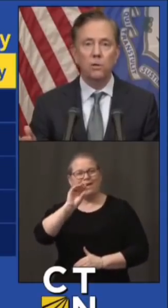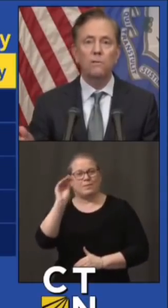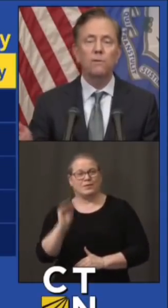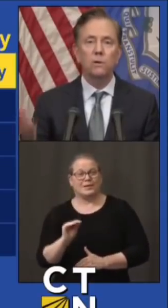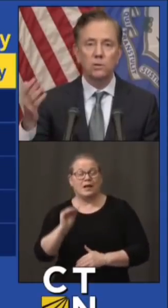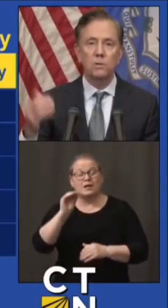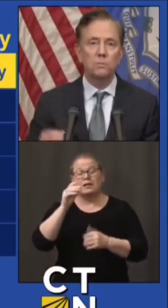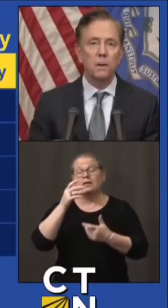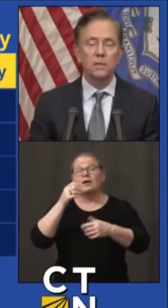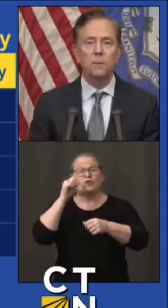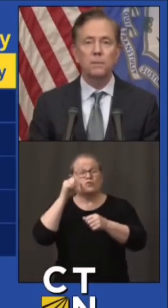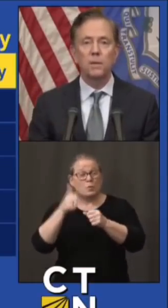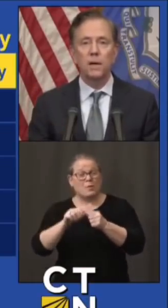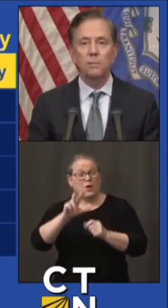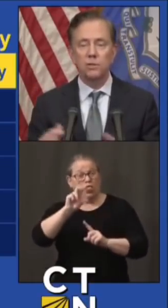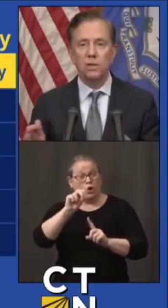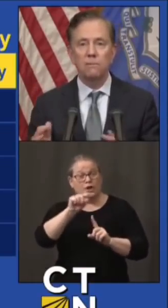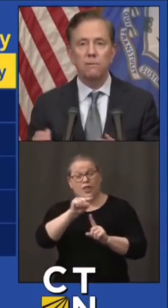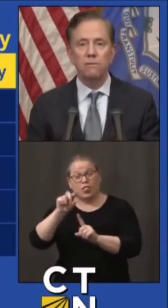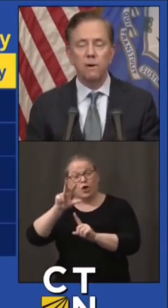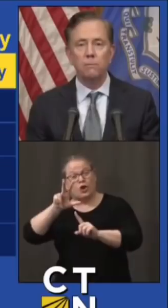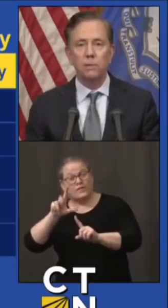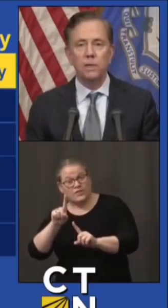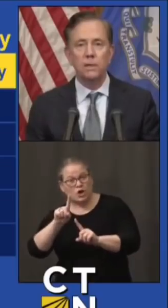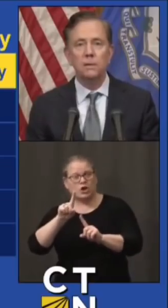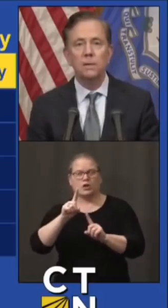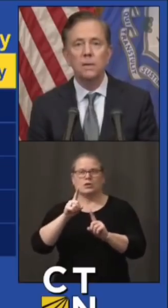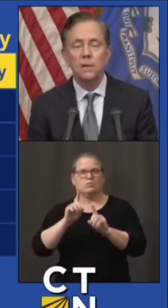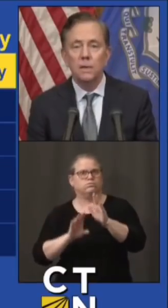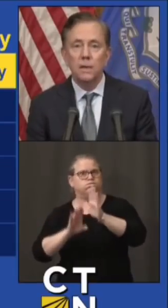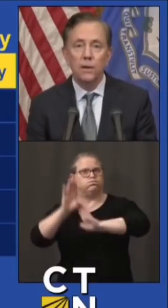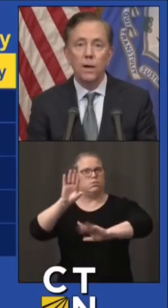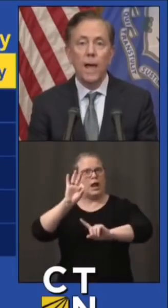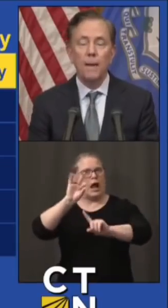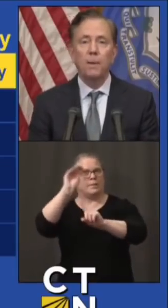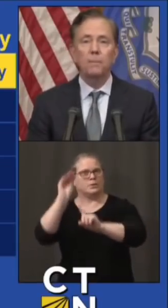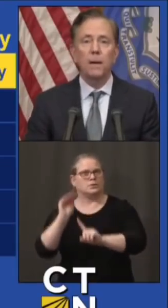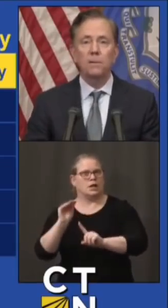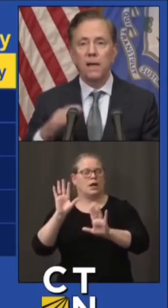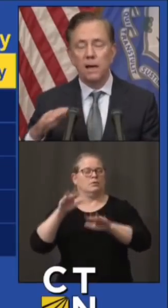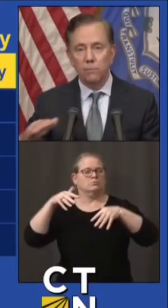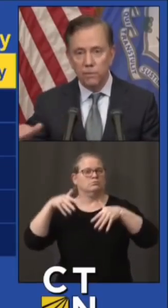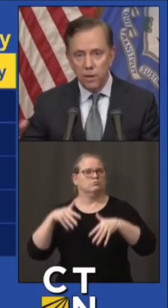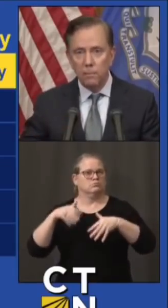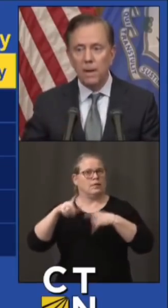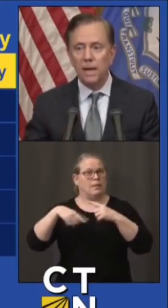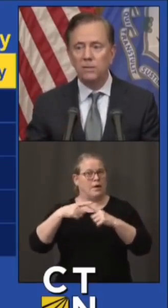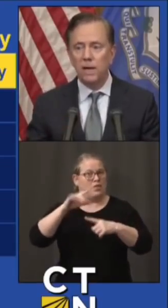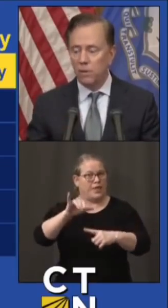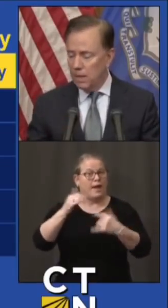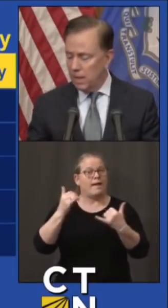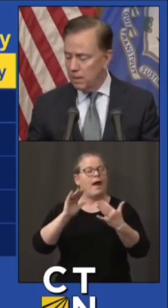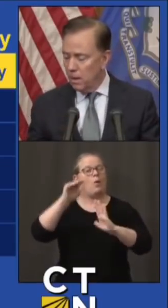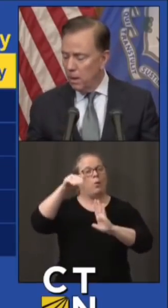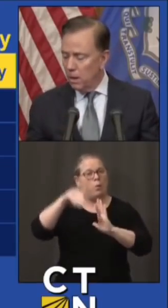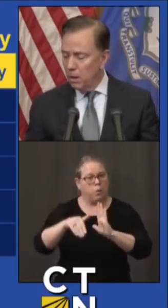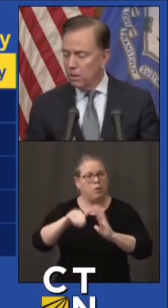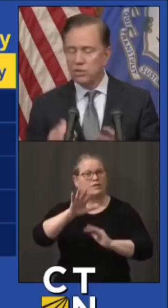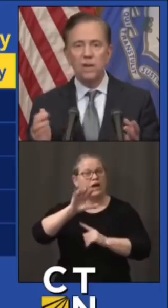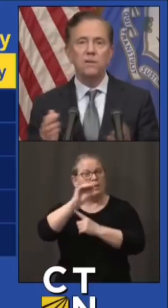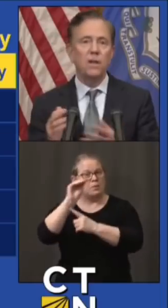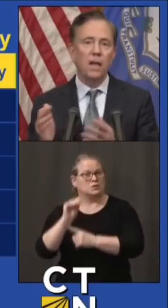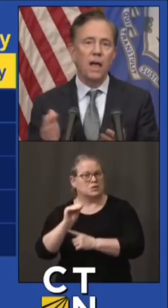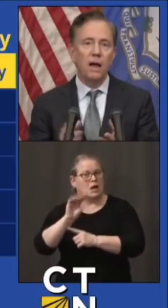and 31st, we spiked up to 9%. We felt pretty, unhappy about that. We've come back down again.